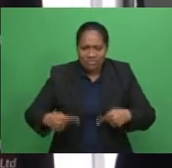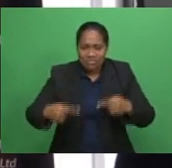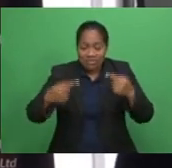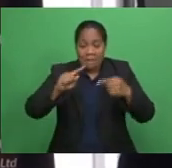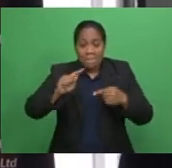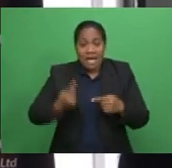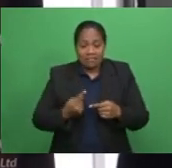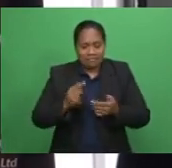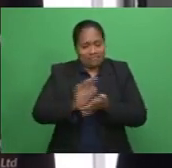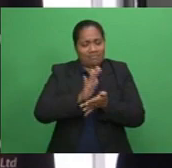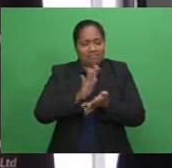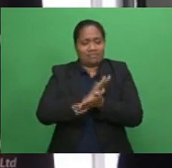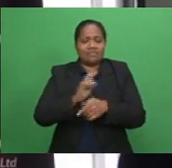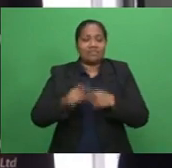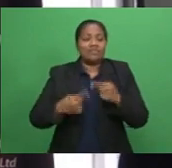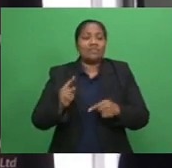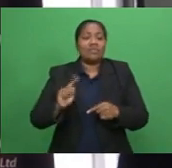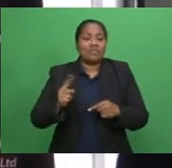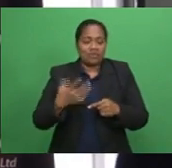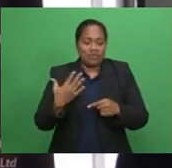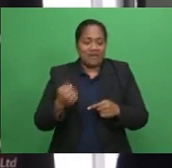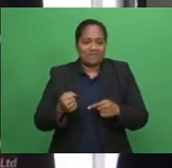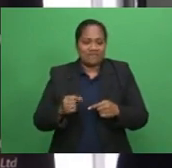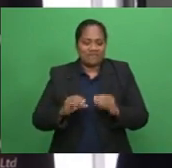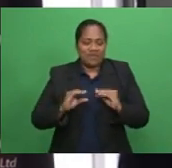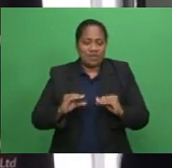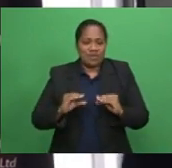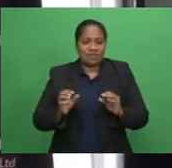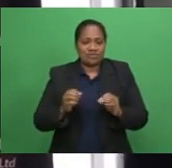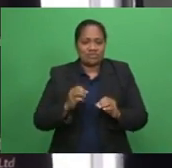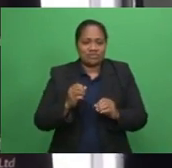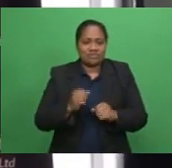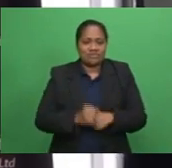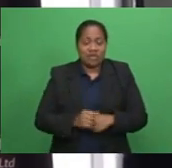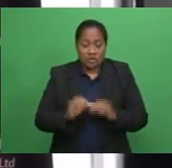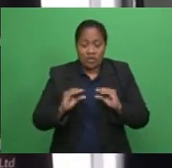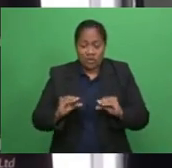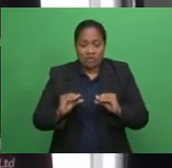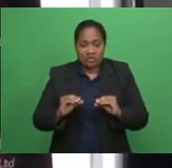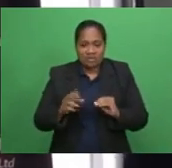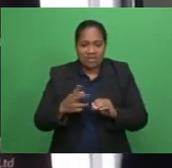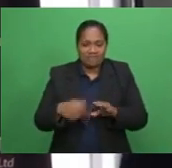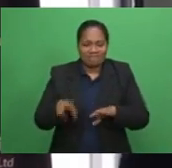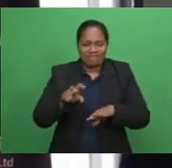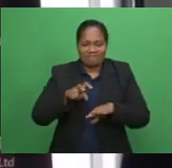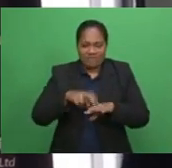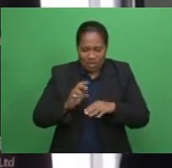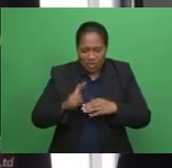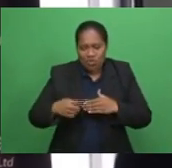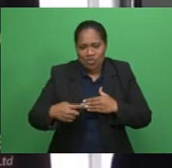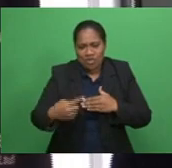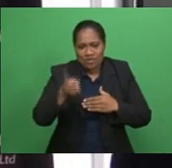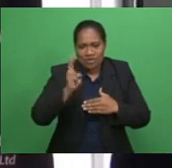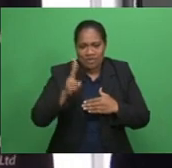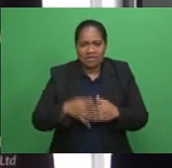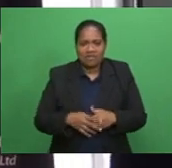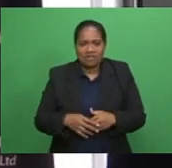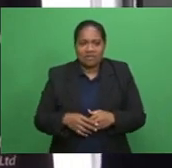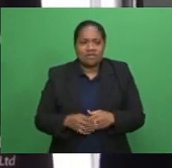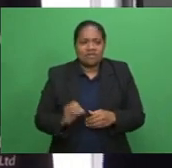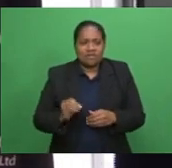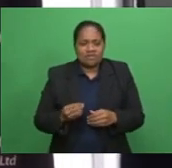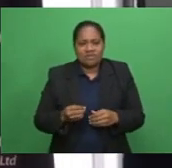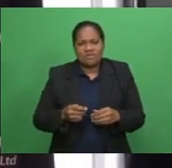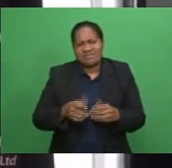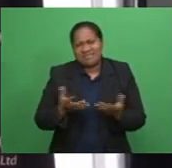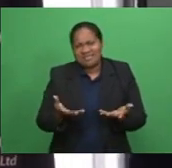that we've got Gareth on board. He's performed quite well. We won the series. Unfortunately, we couldn't finish the